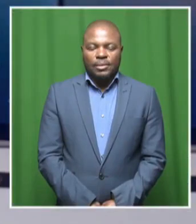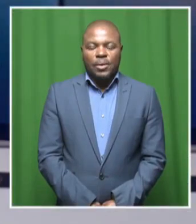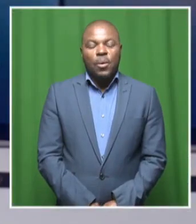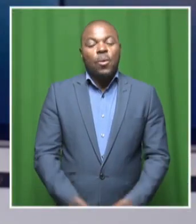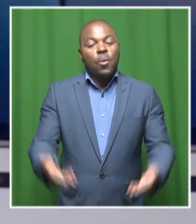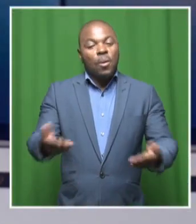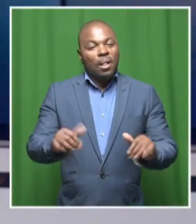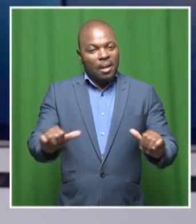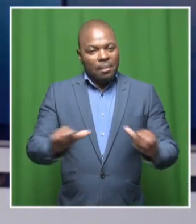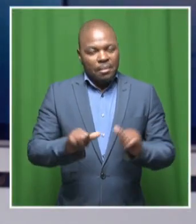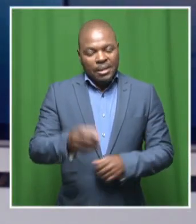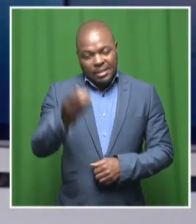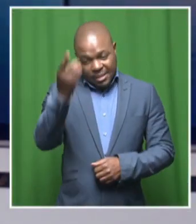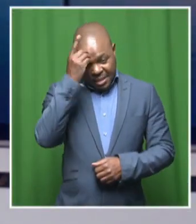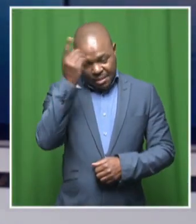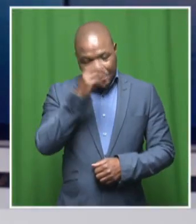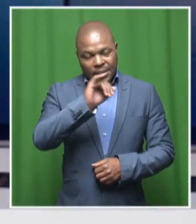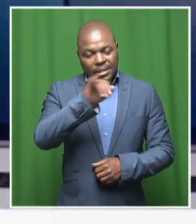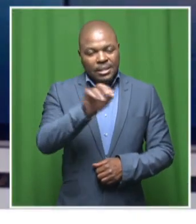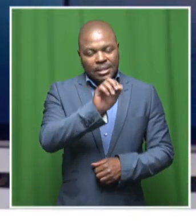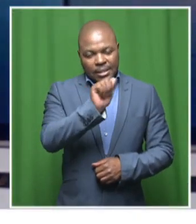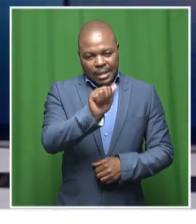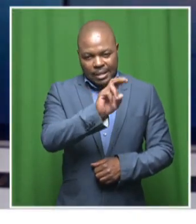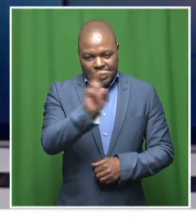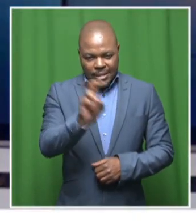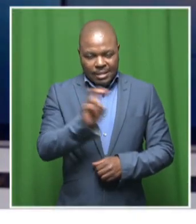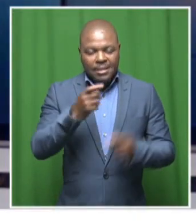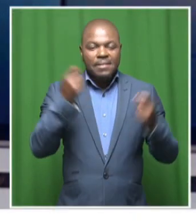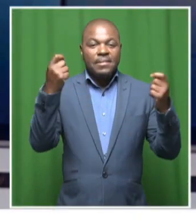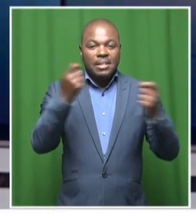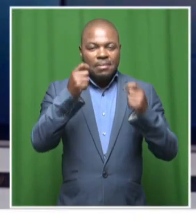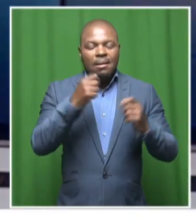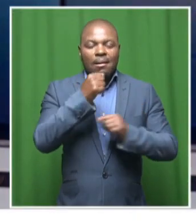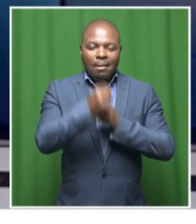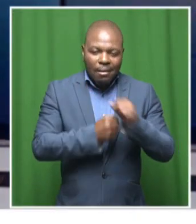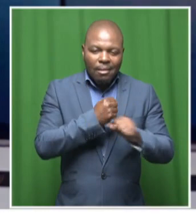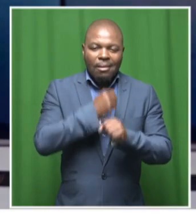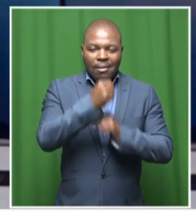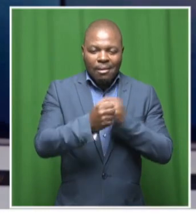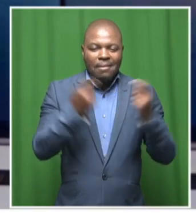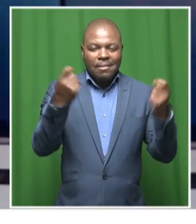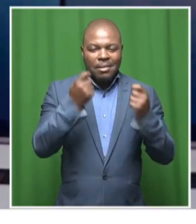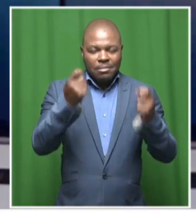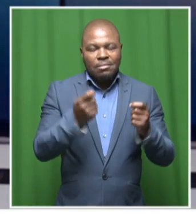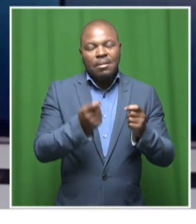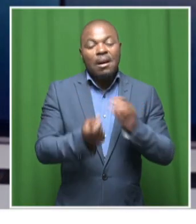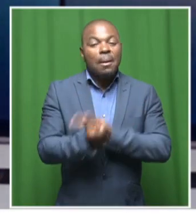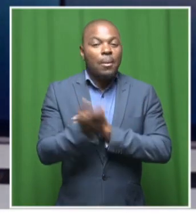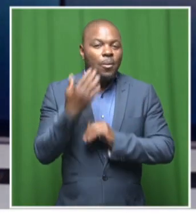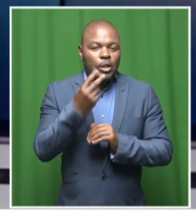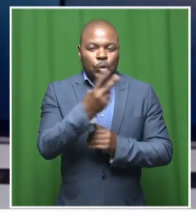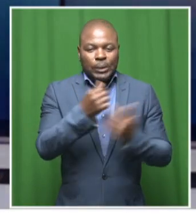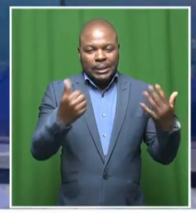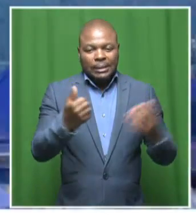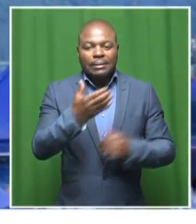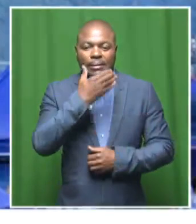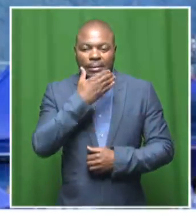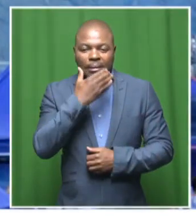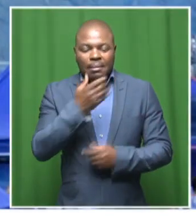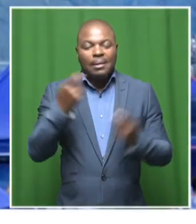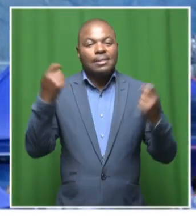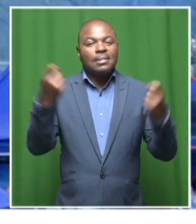Welcome back. The Durban Jazz Festival is an annual supreme musical experience which takes place on the 26th of December,